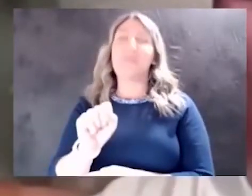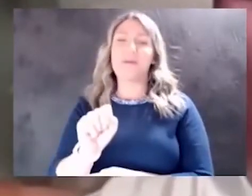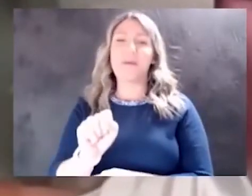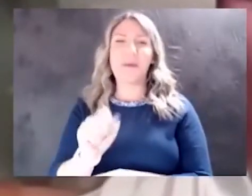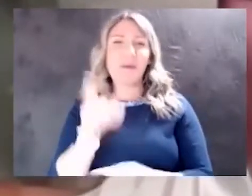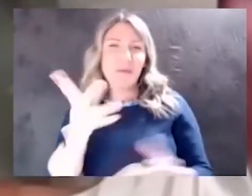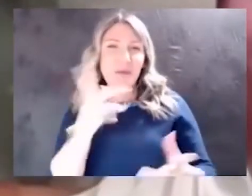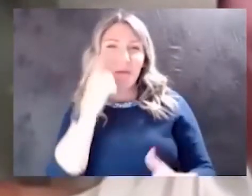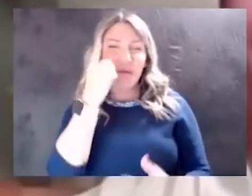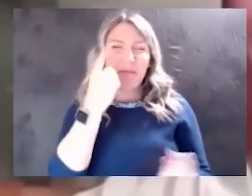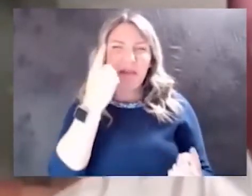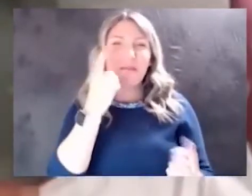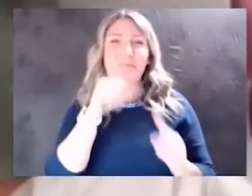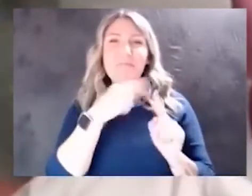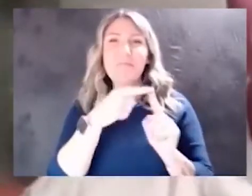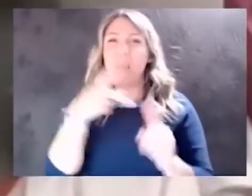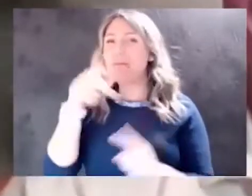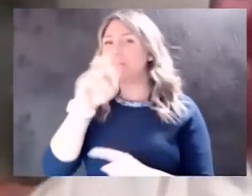North?